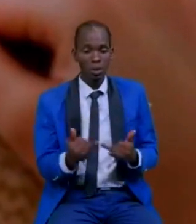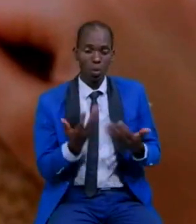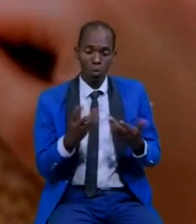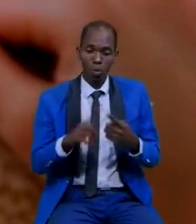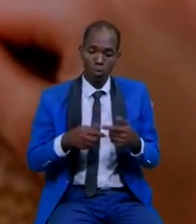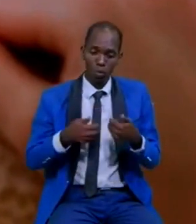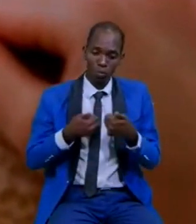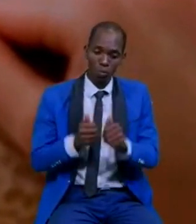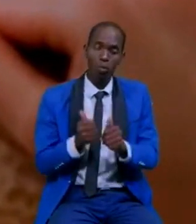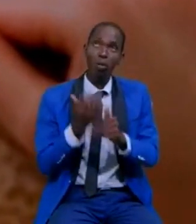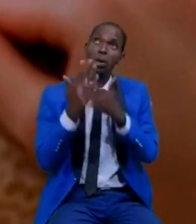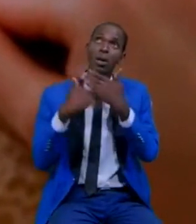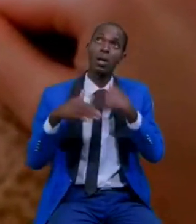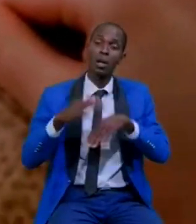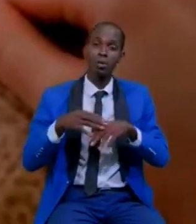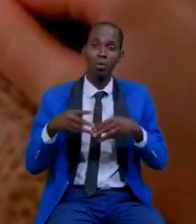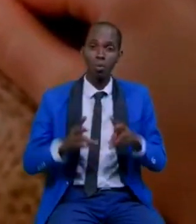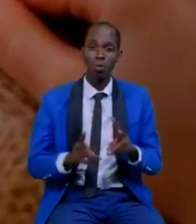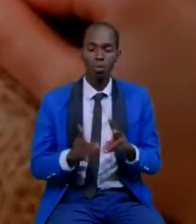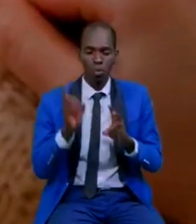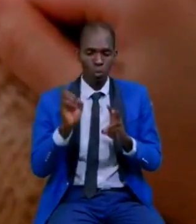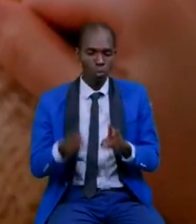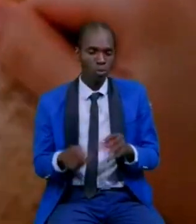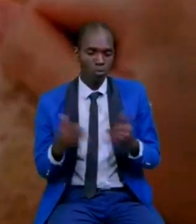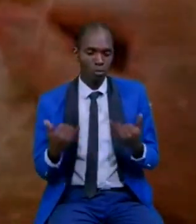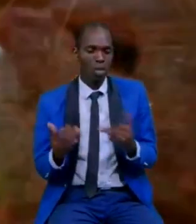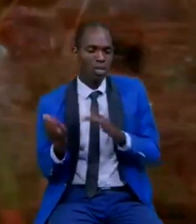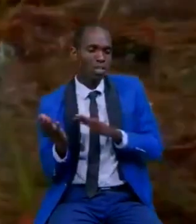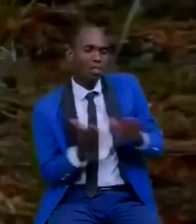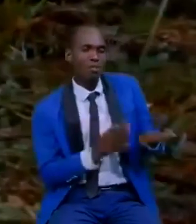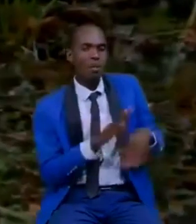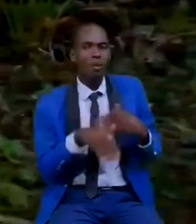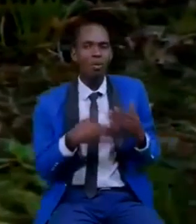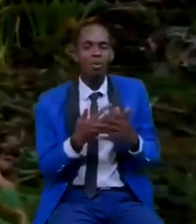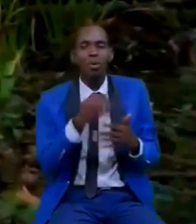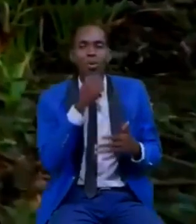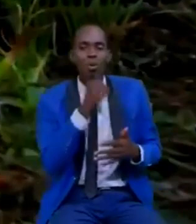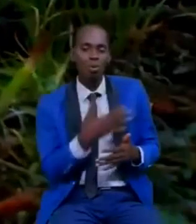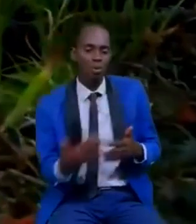heaven. And they were leaving all those things so that honestly,